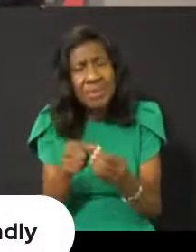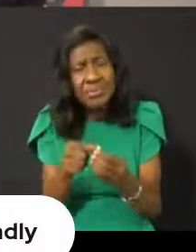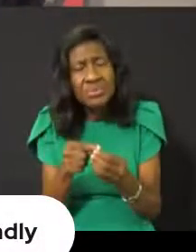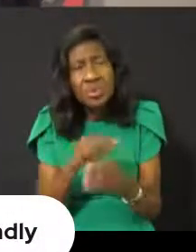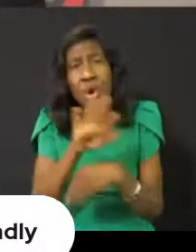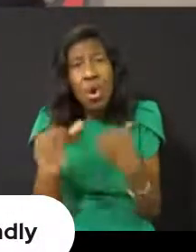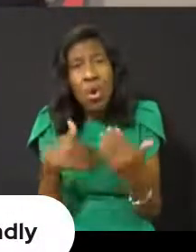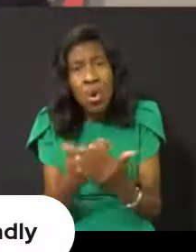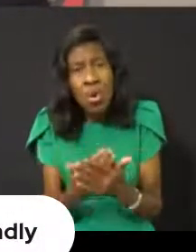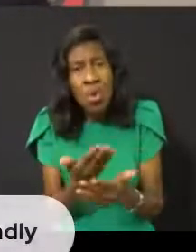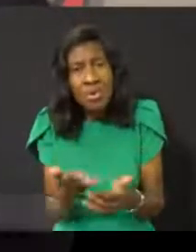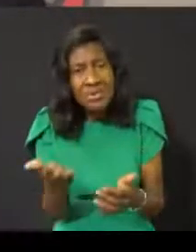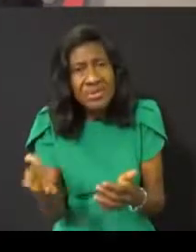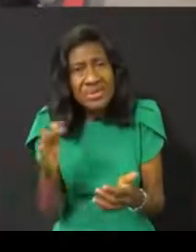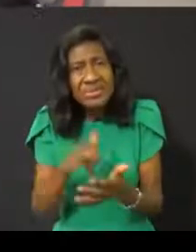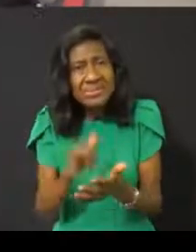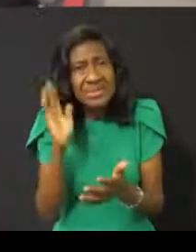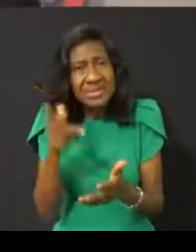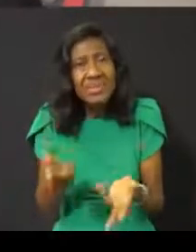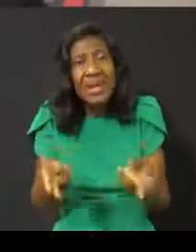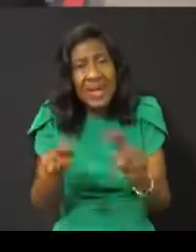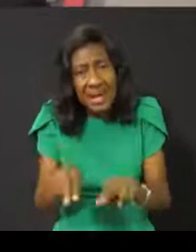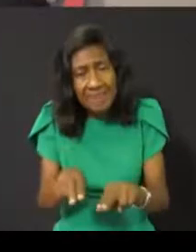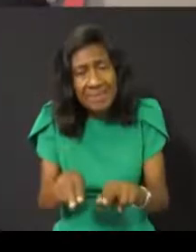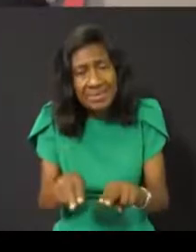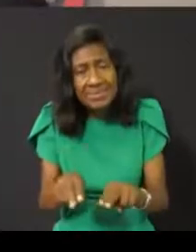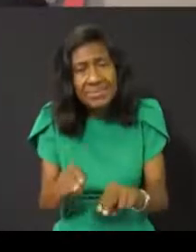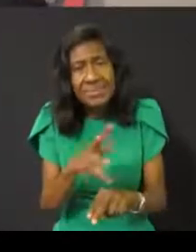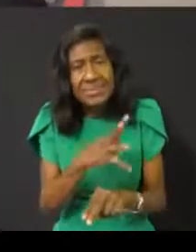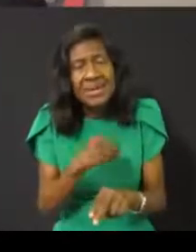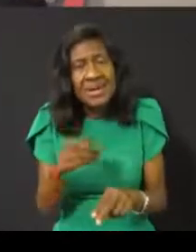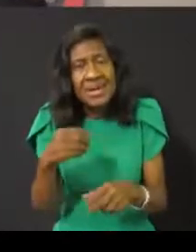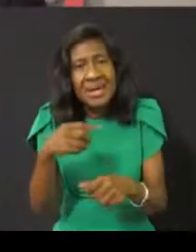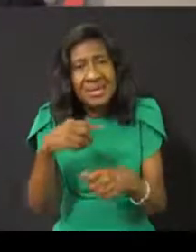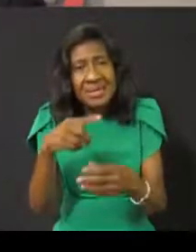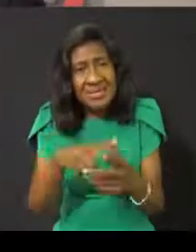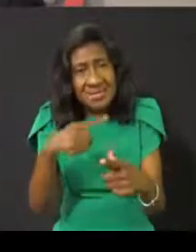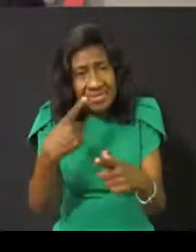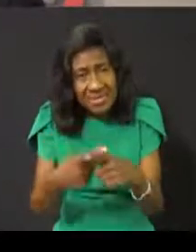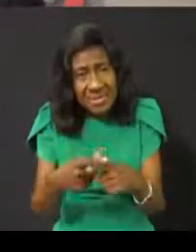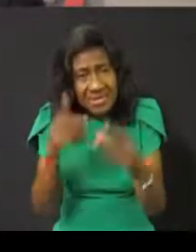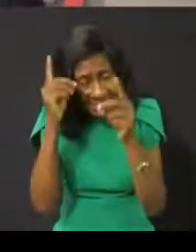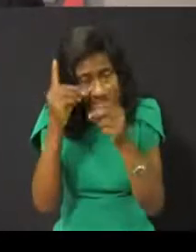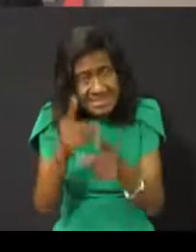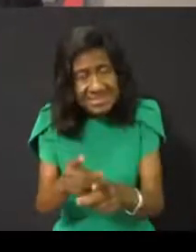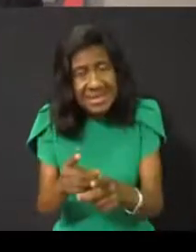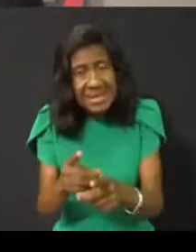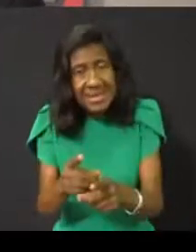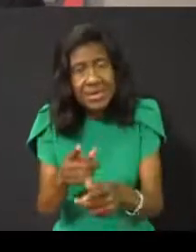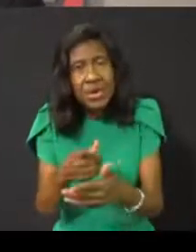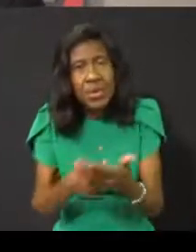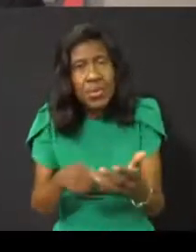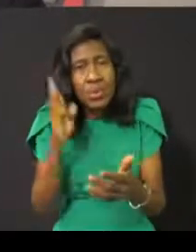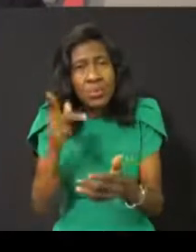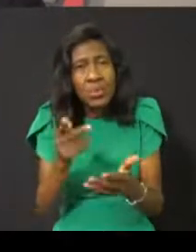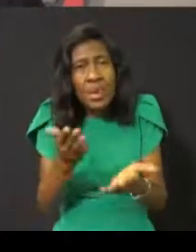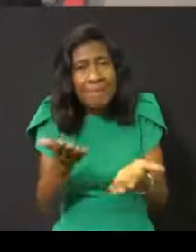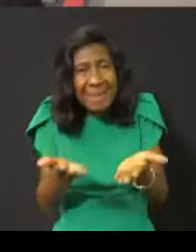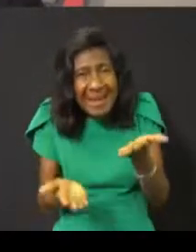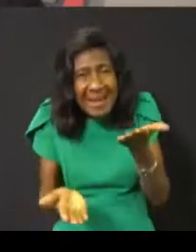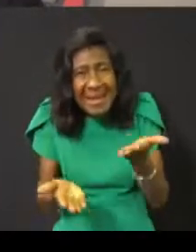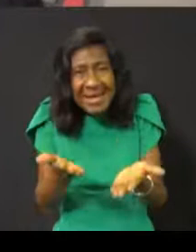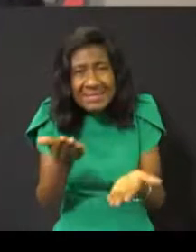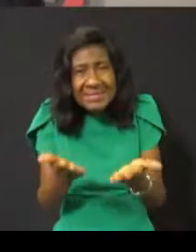informed, calculated decisions which balance the needs of the society and the needs of the